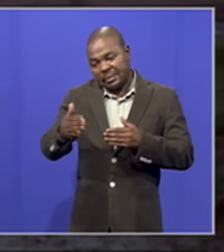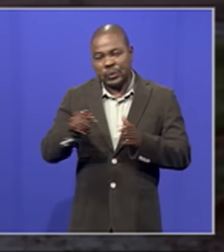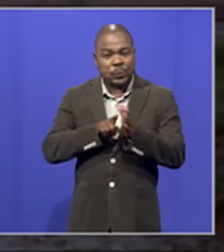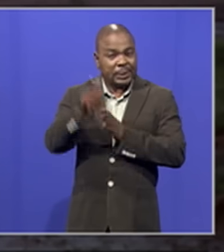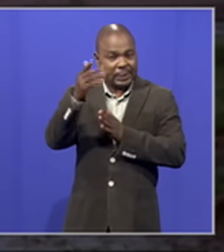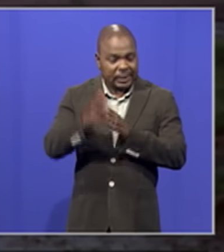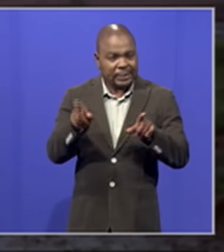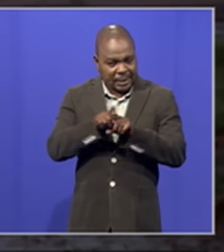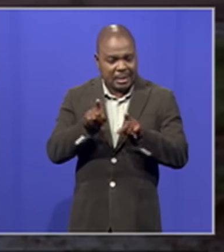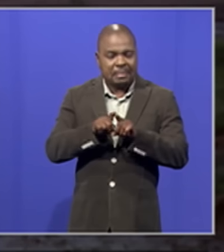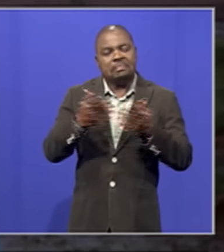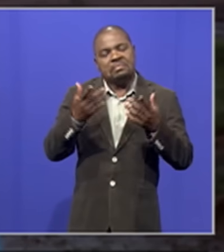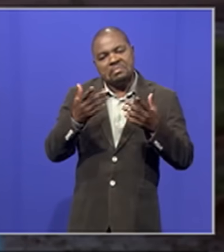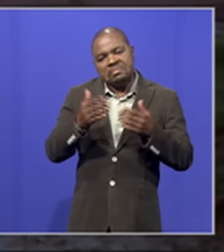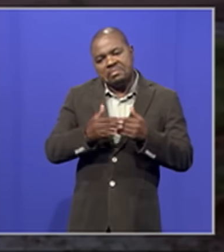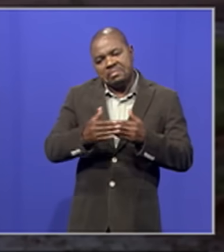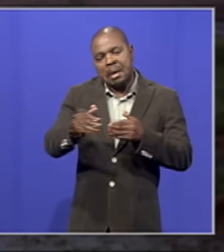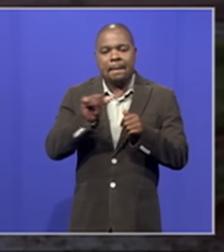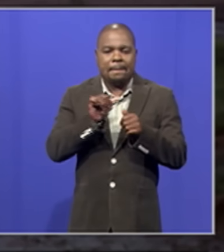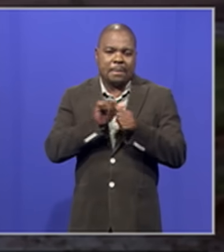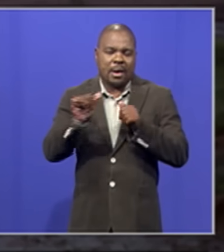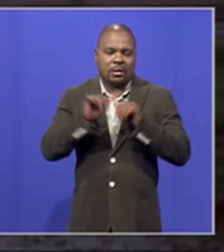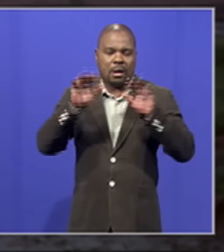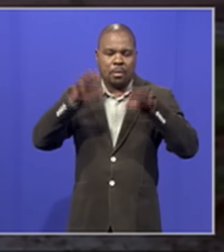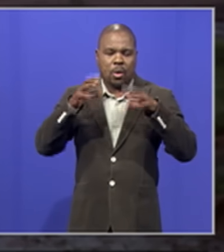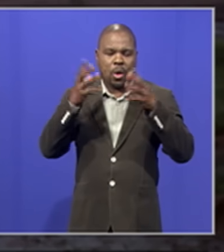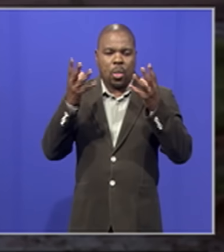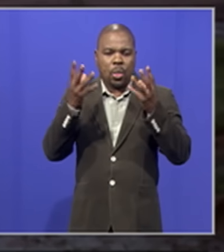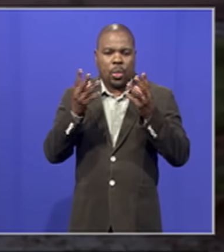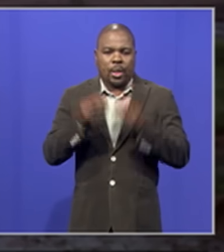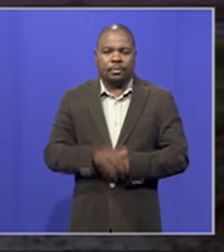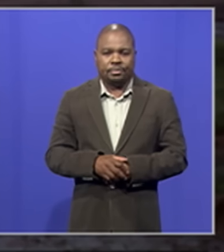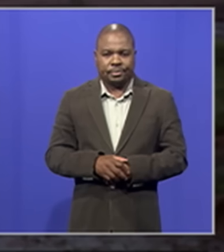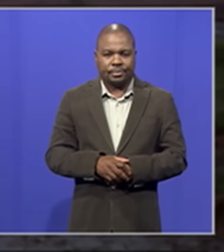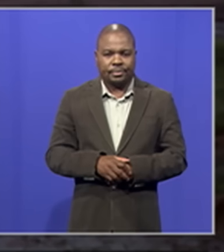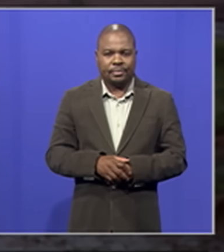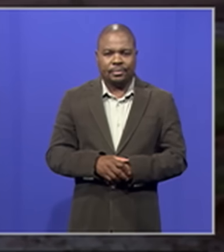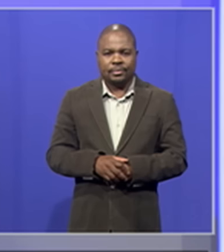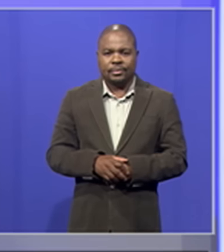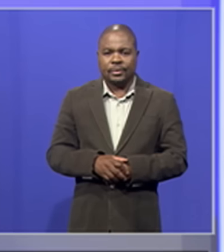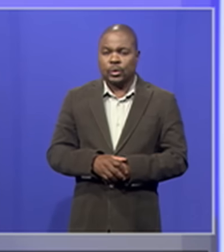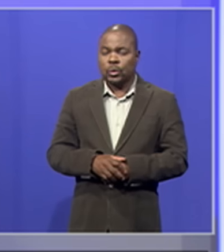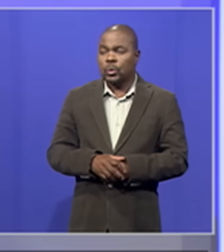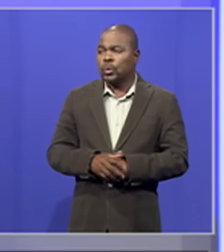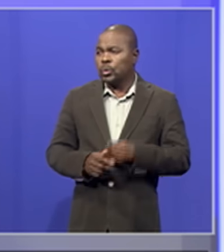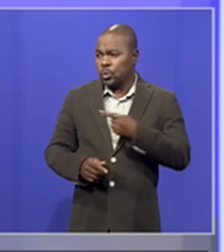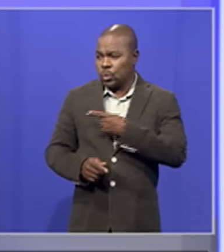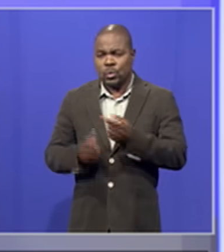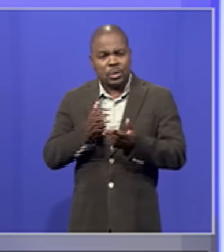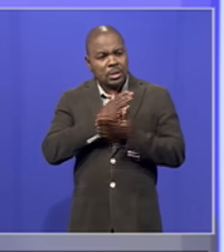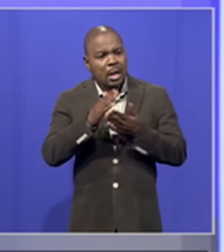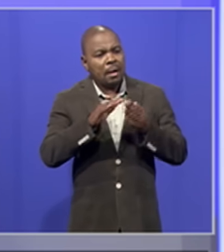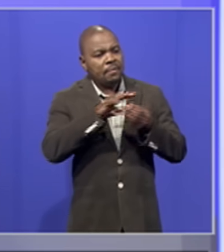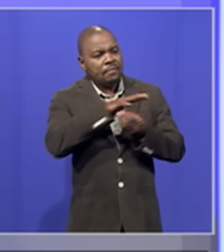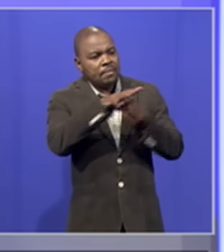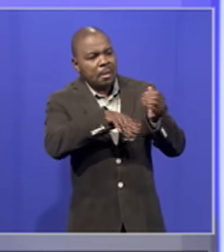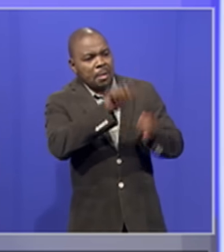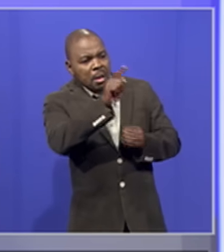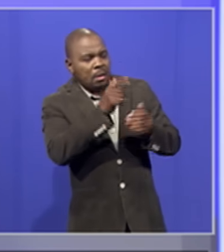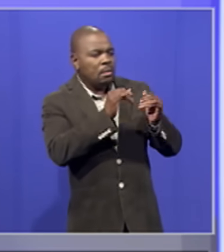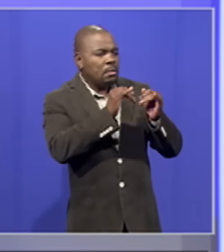beke eno dipula di tlile go fokotsega. Le kgonne go boledišana le ba bang ba malapa bao ba amilego